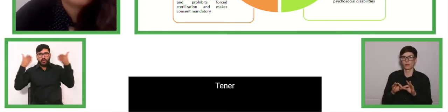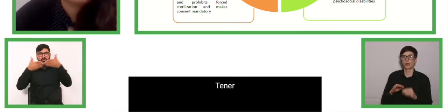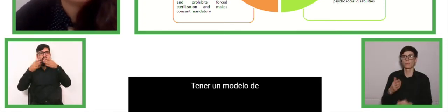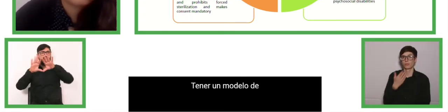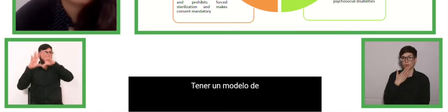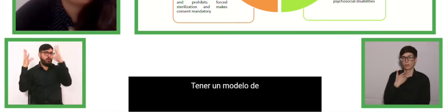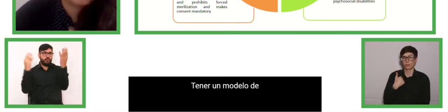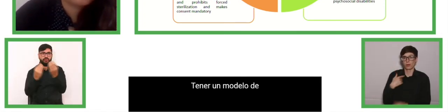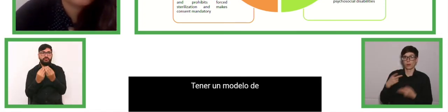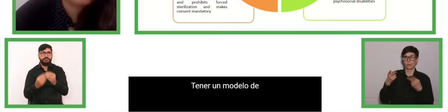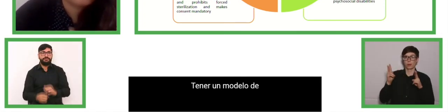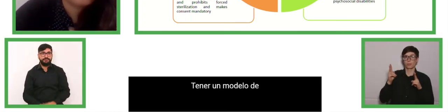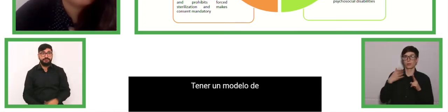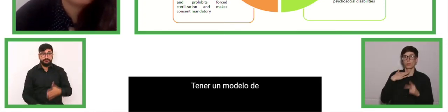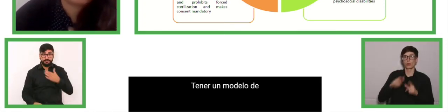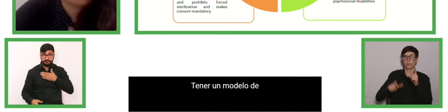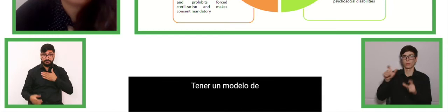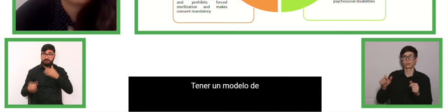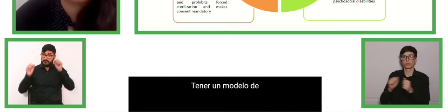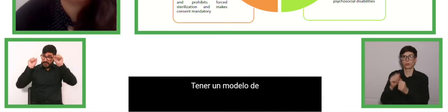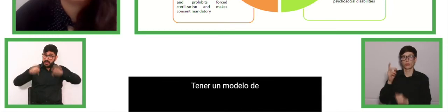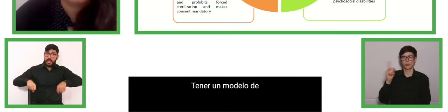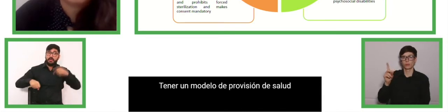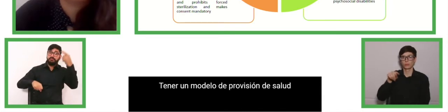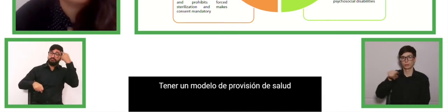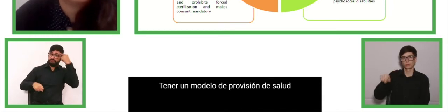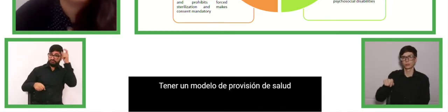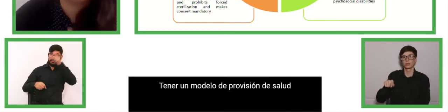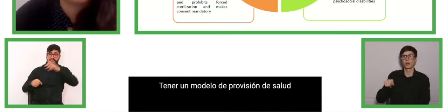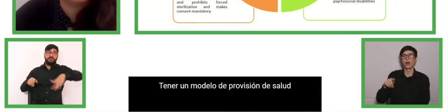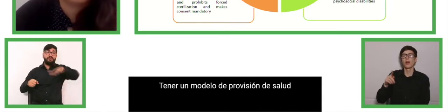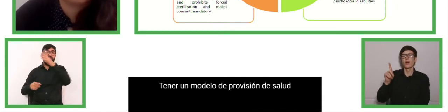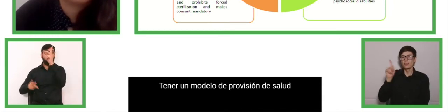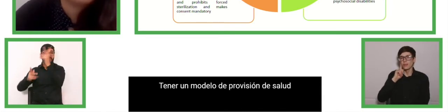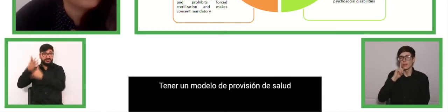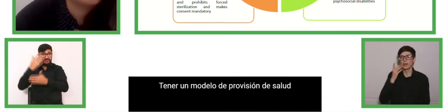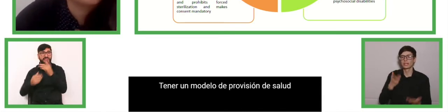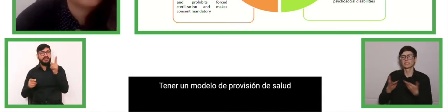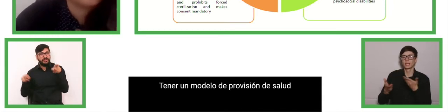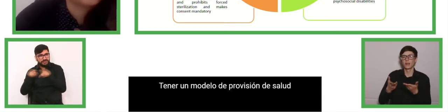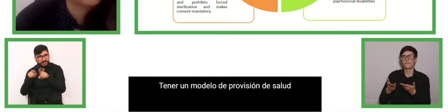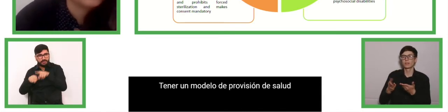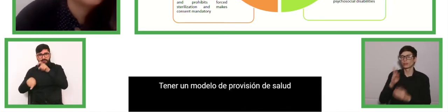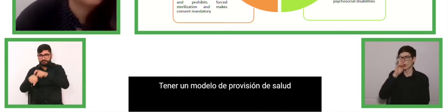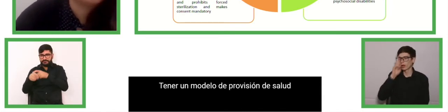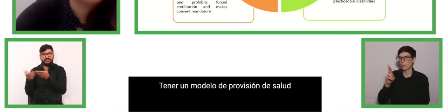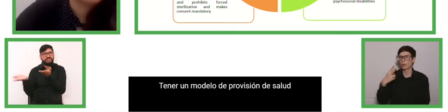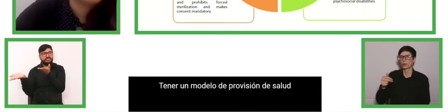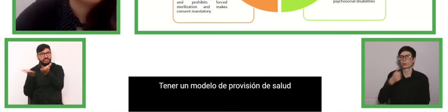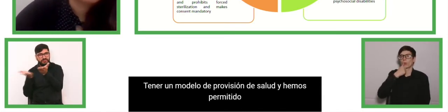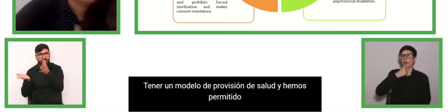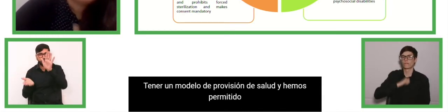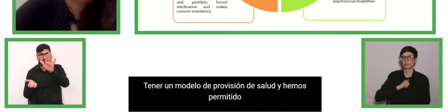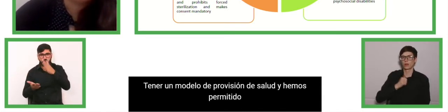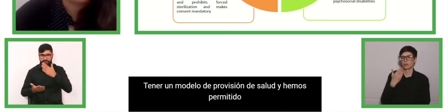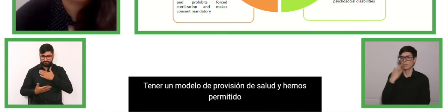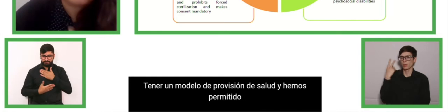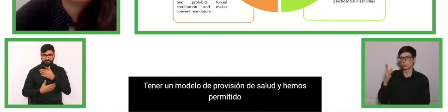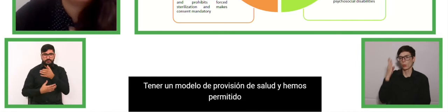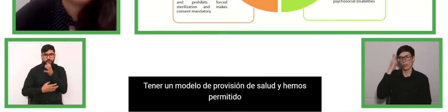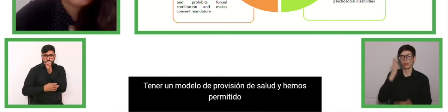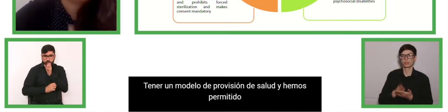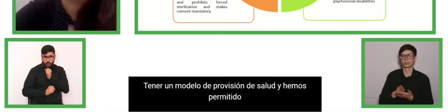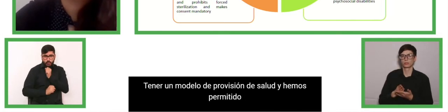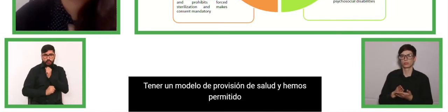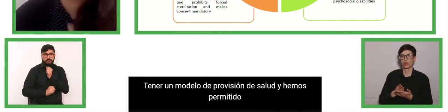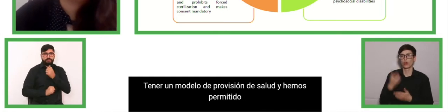services that respect their confidentiality and their decision-making when it comes to their sexuality. This model has